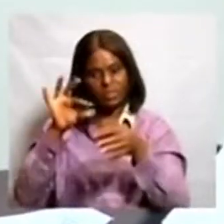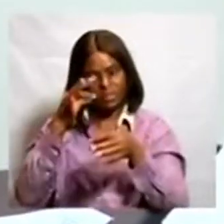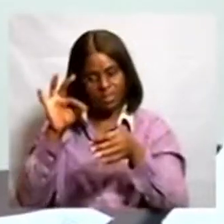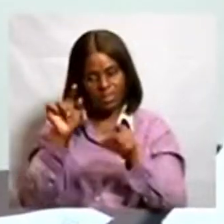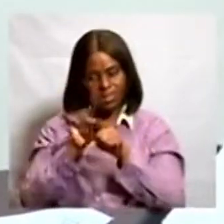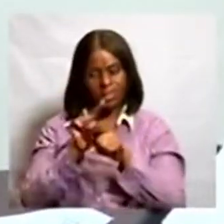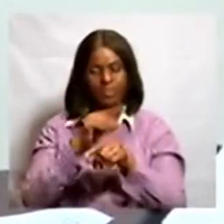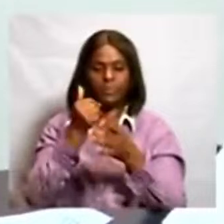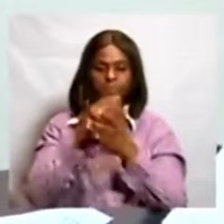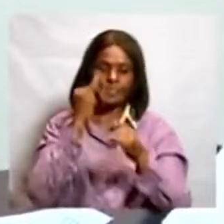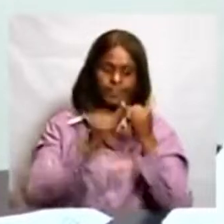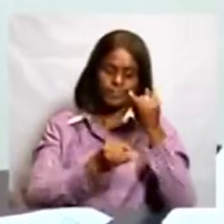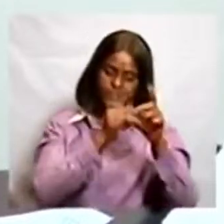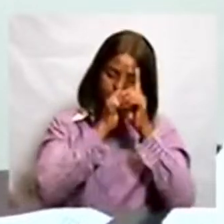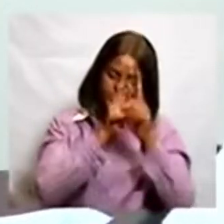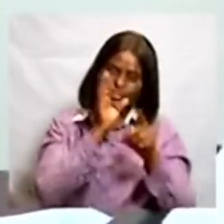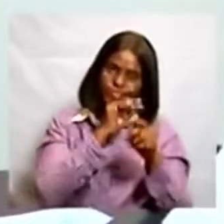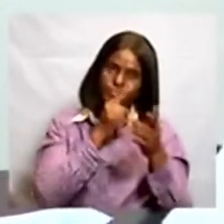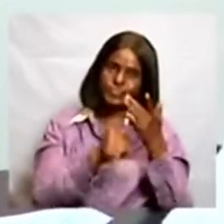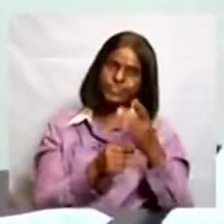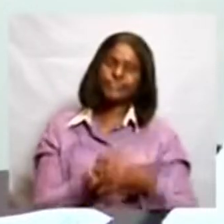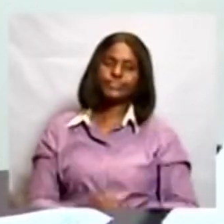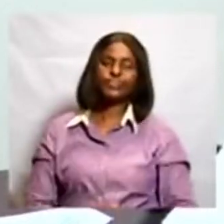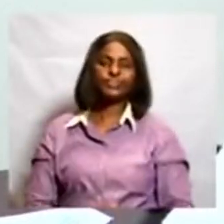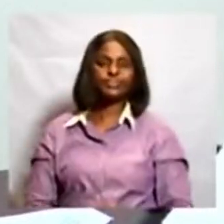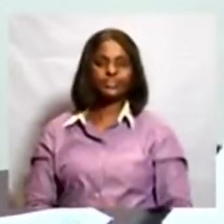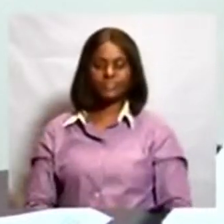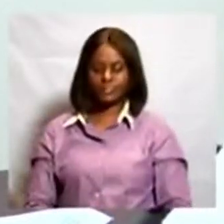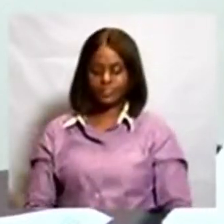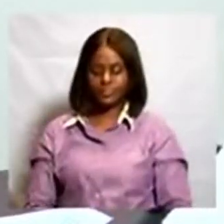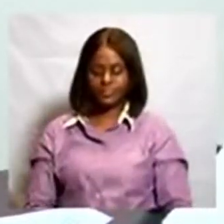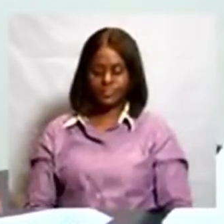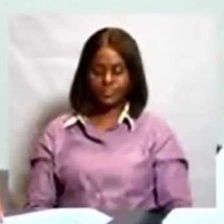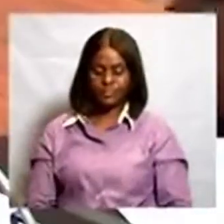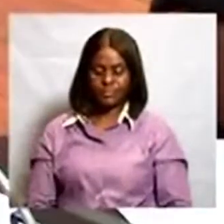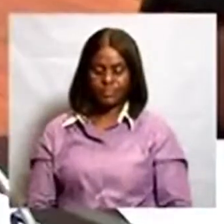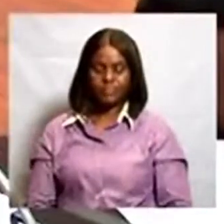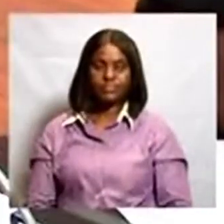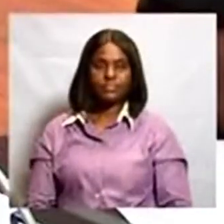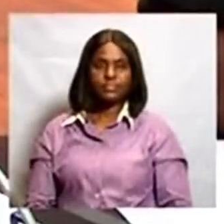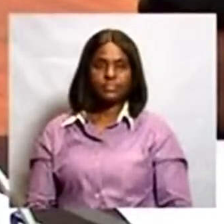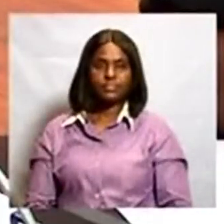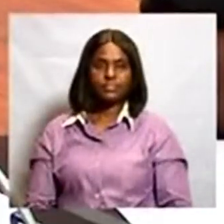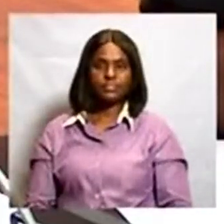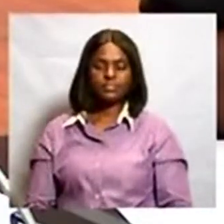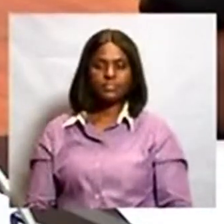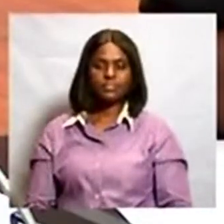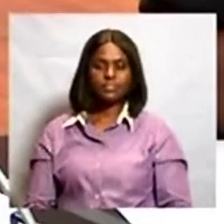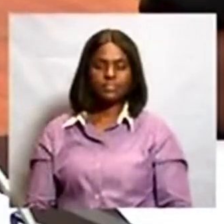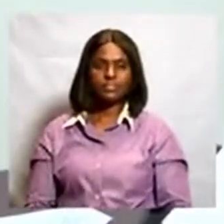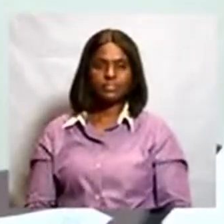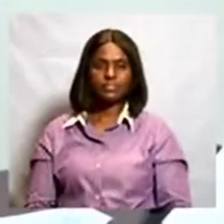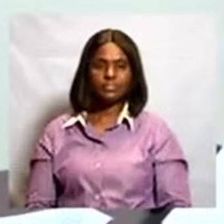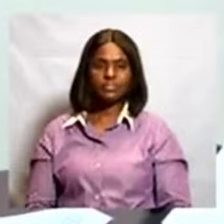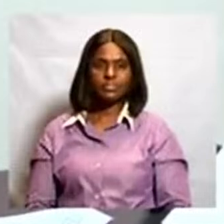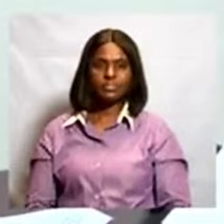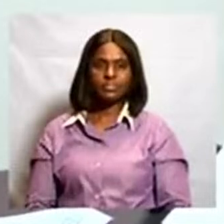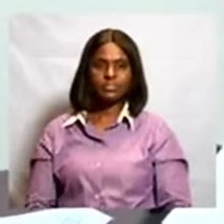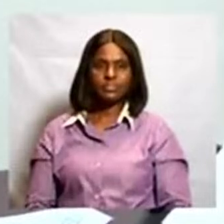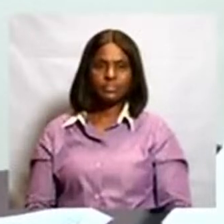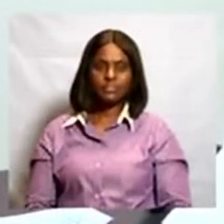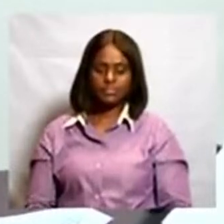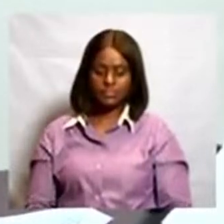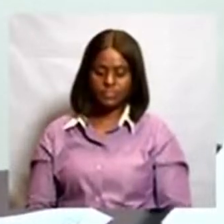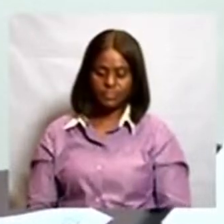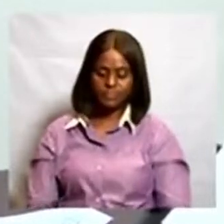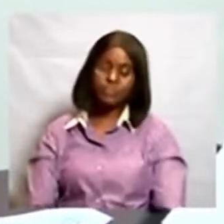the final decision was that we... Yes, I'm run out of time. Okay. Is adequate, yeah. Yeah, Mr. Jelo, maybe you can respond on the